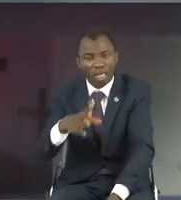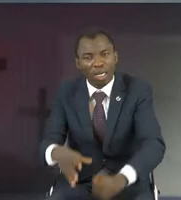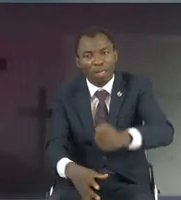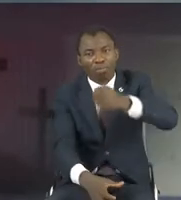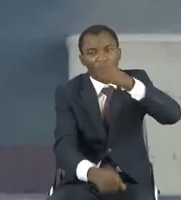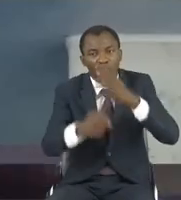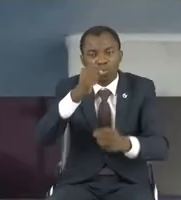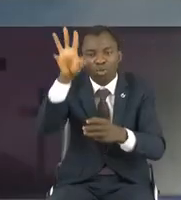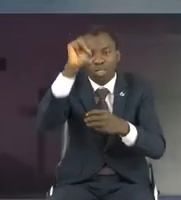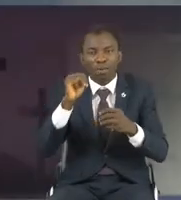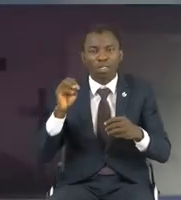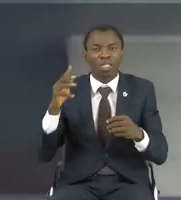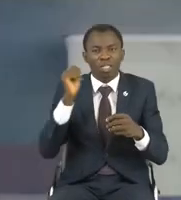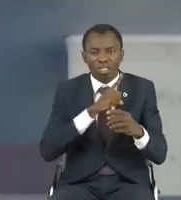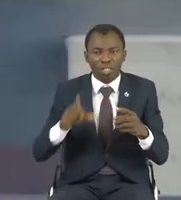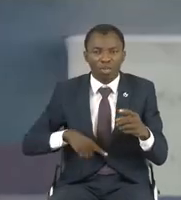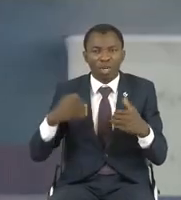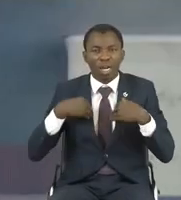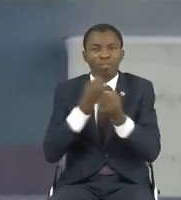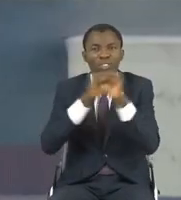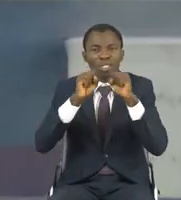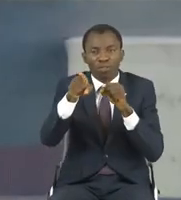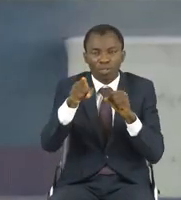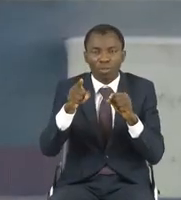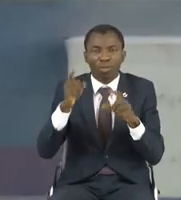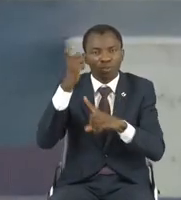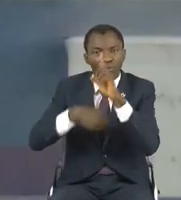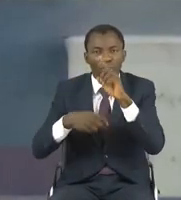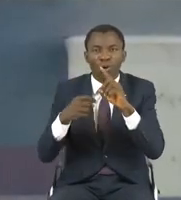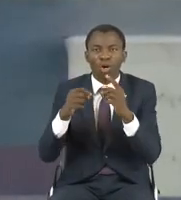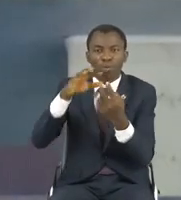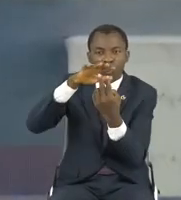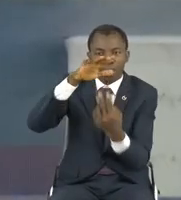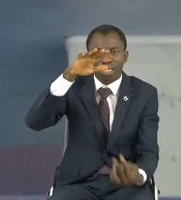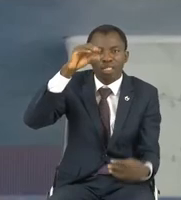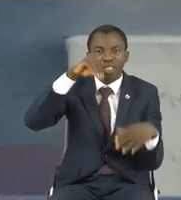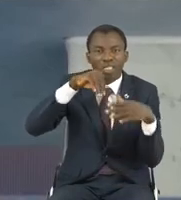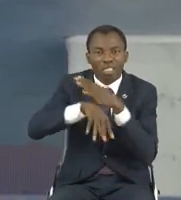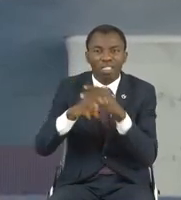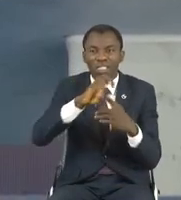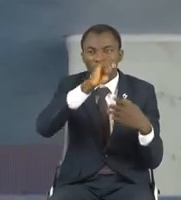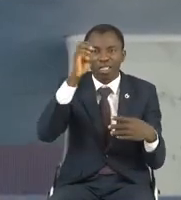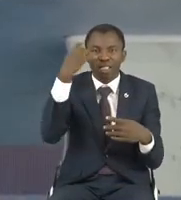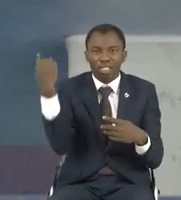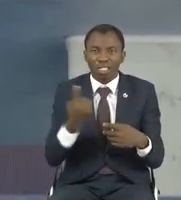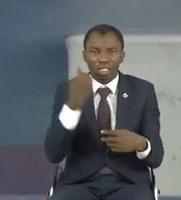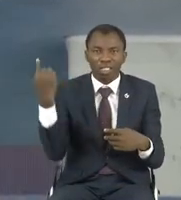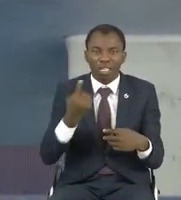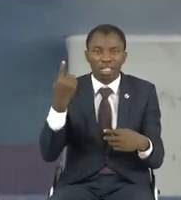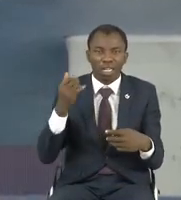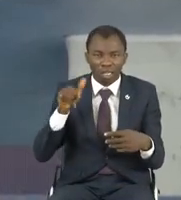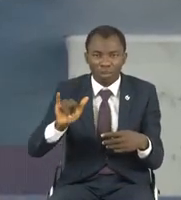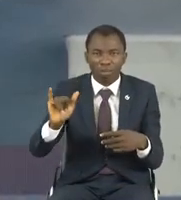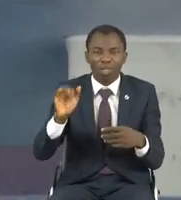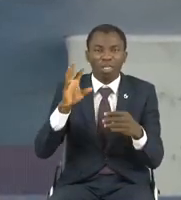you from drowning in eternal perdition. Now take